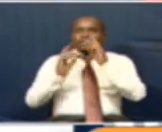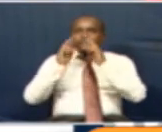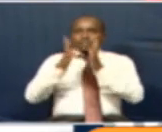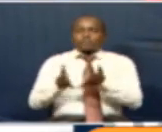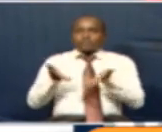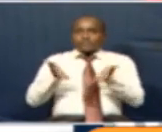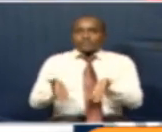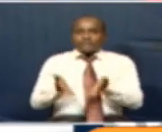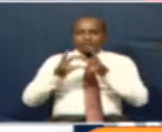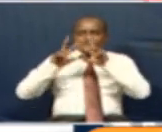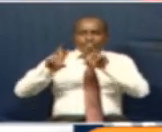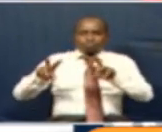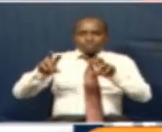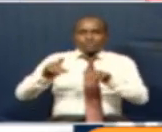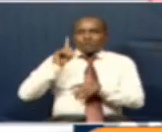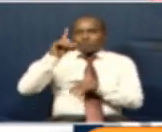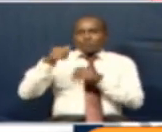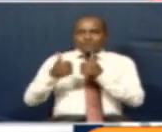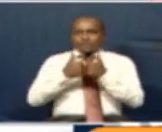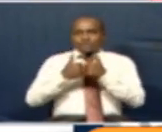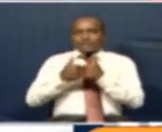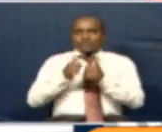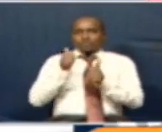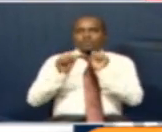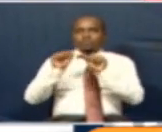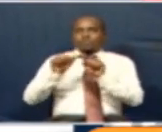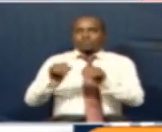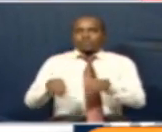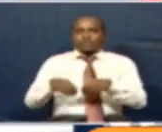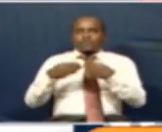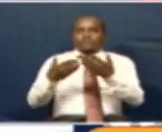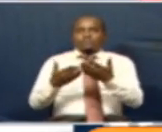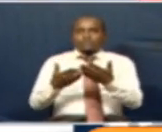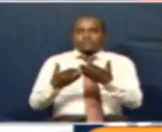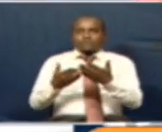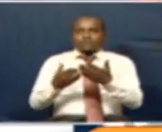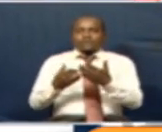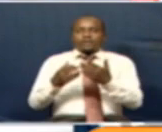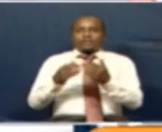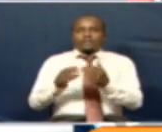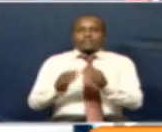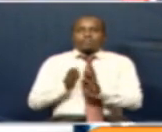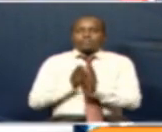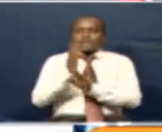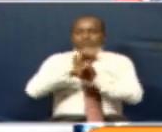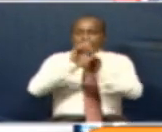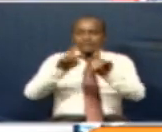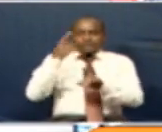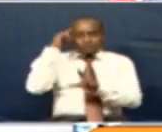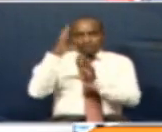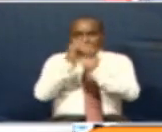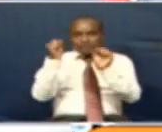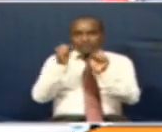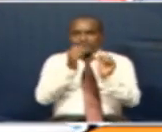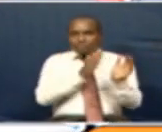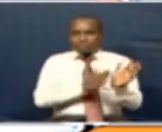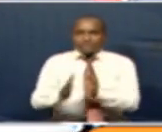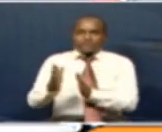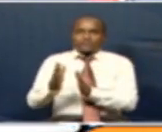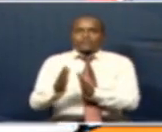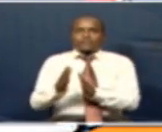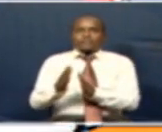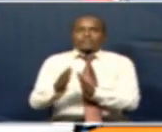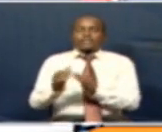Maribe now examines one challenge that could provide the ultimate test for the president's plan: staffing in public